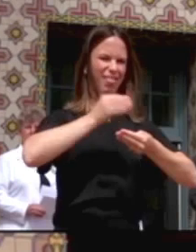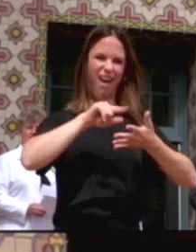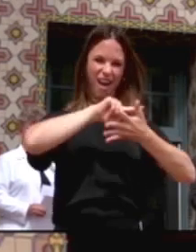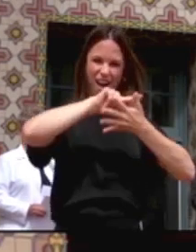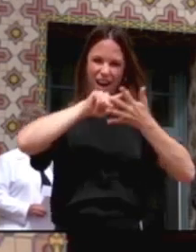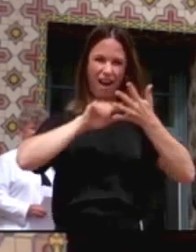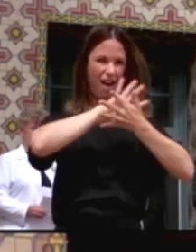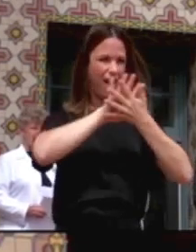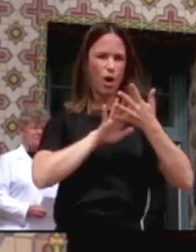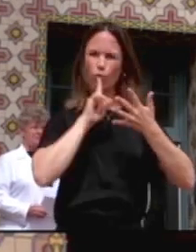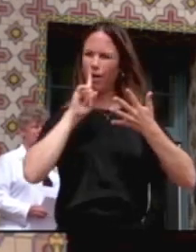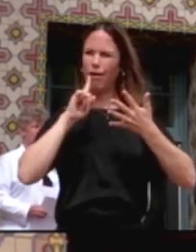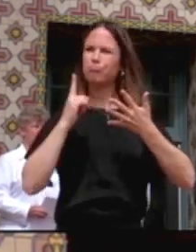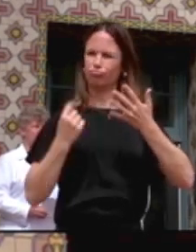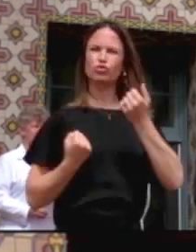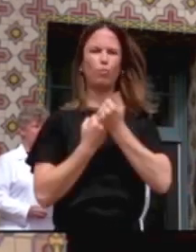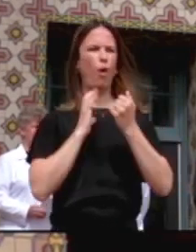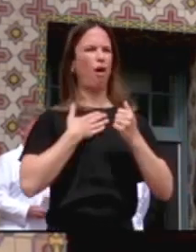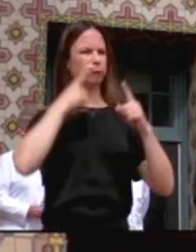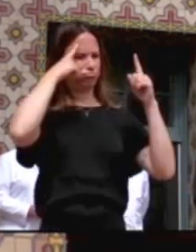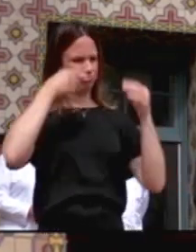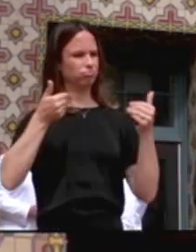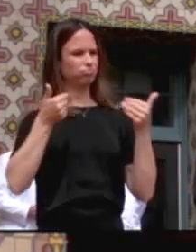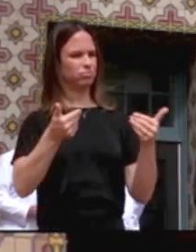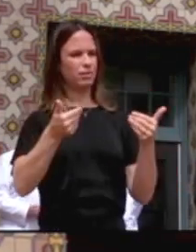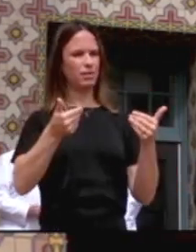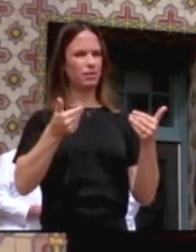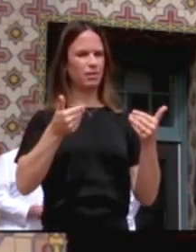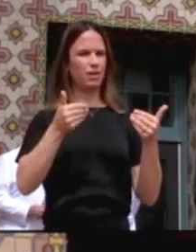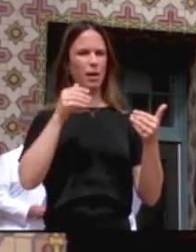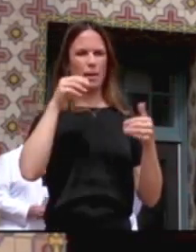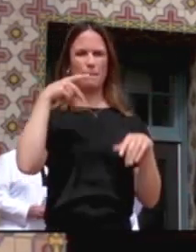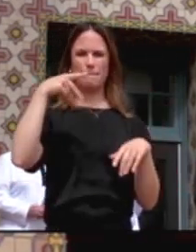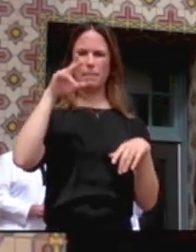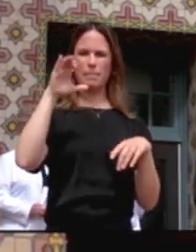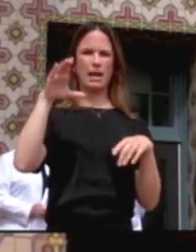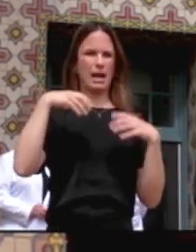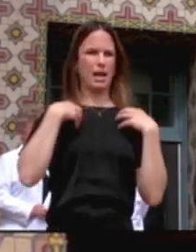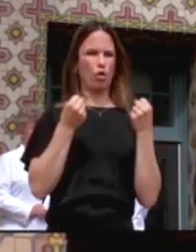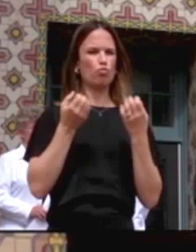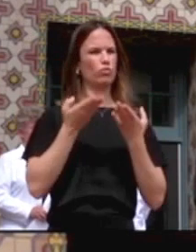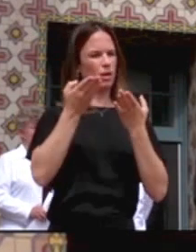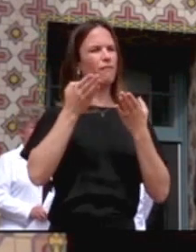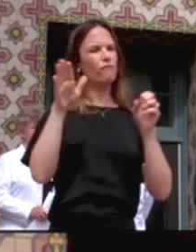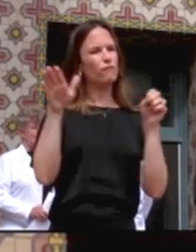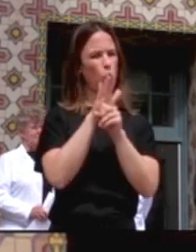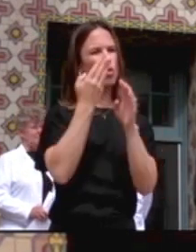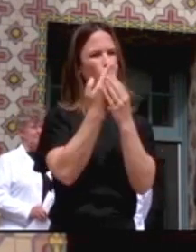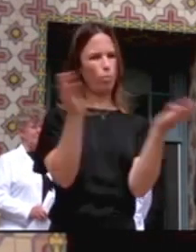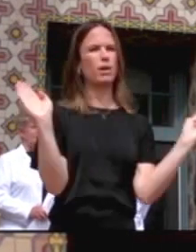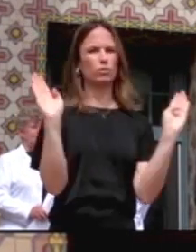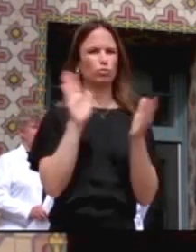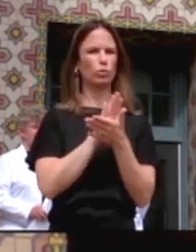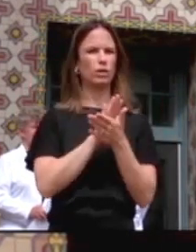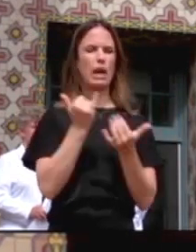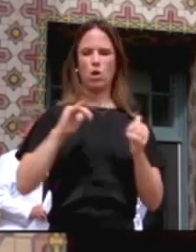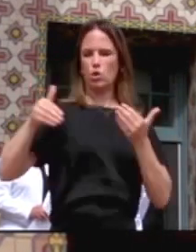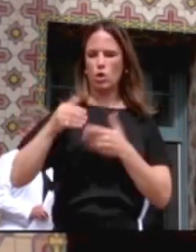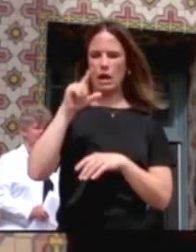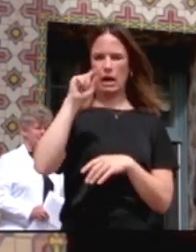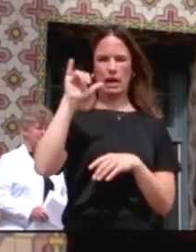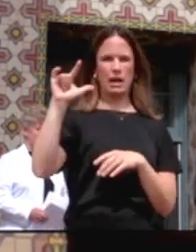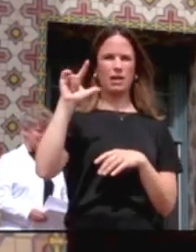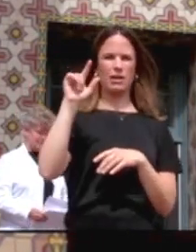to support our unequivocal support and public health recommendation for full reopening. I'd like to introduce Dr. Gail